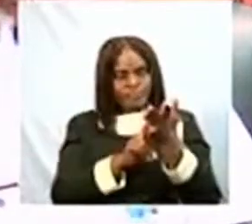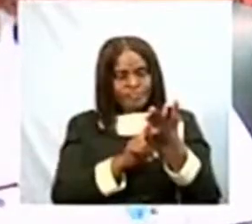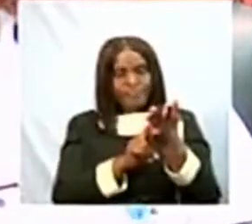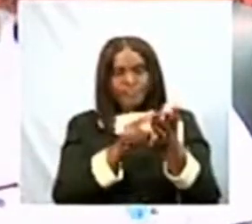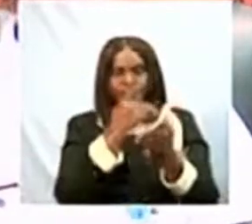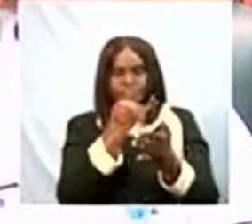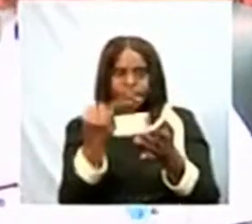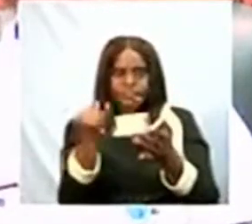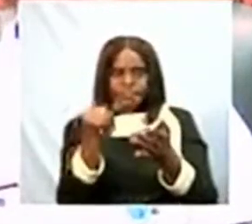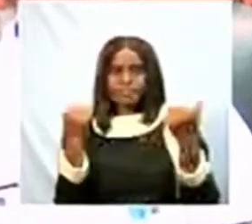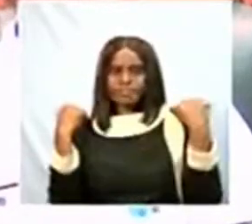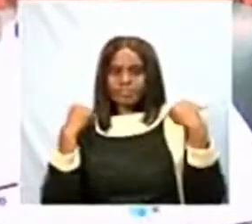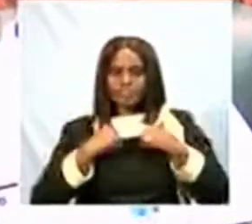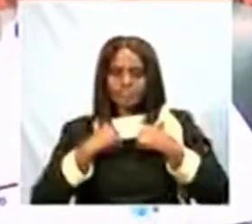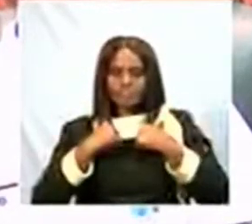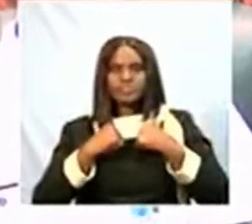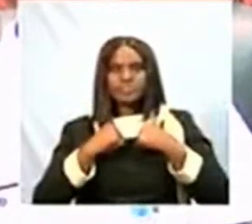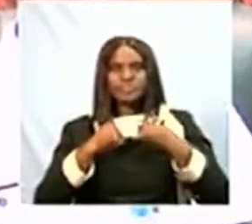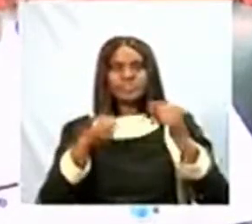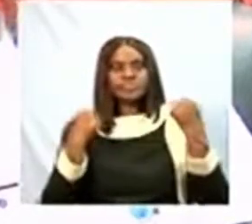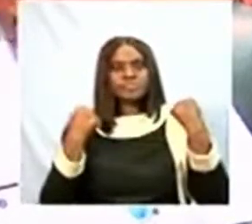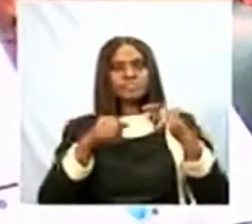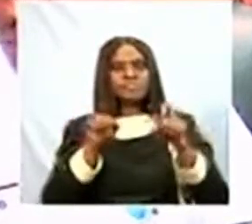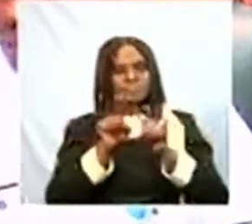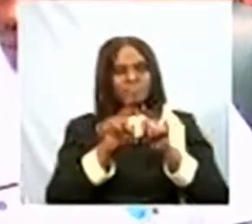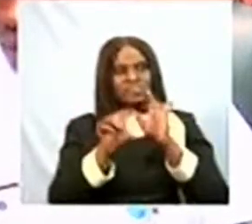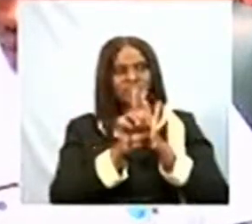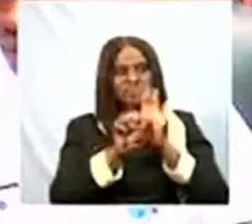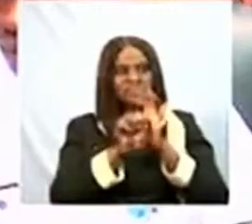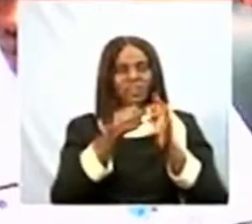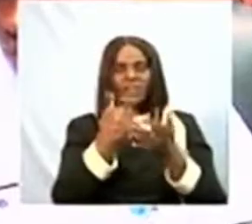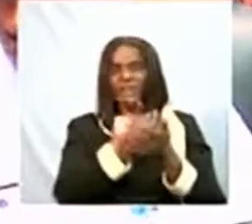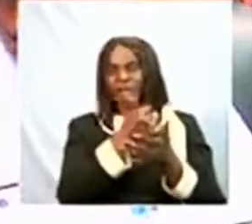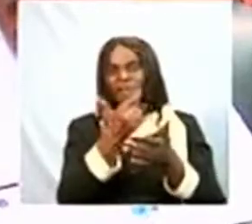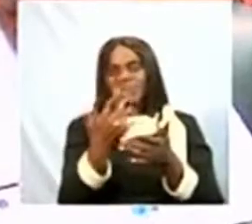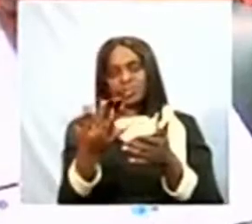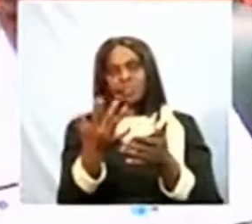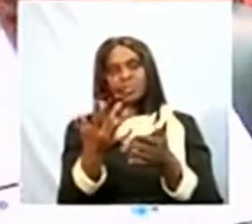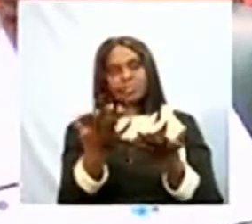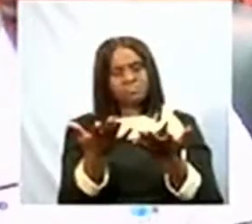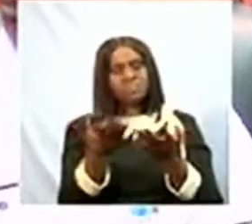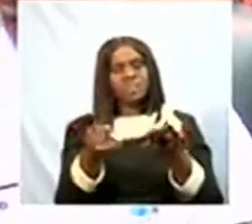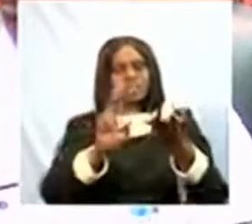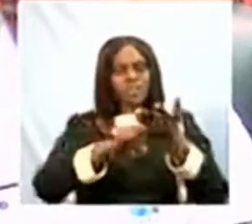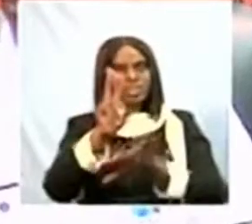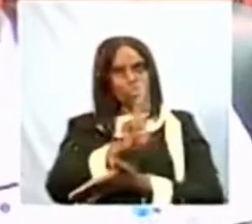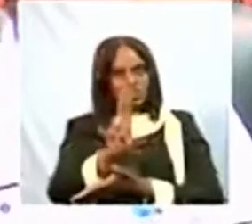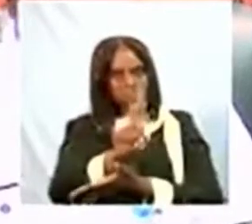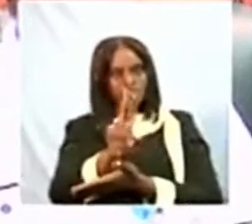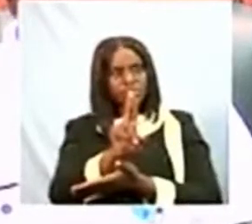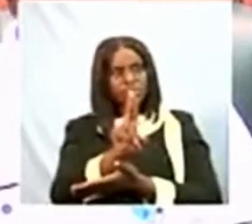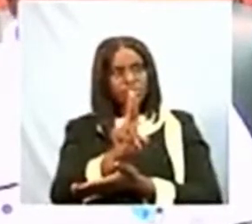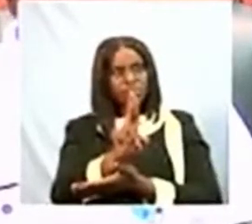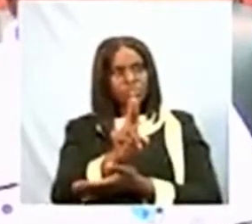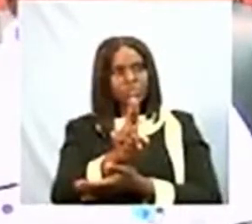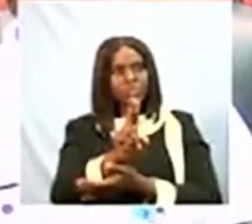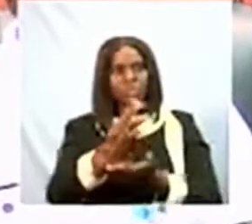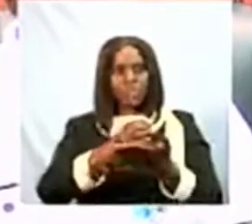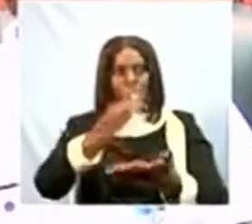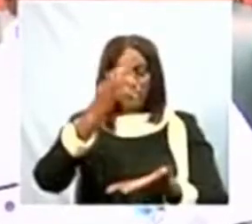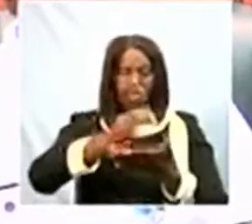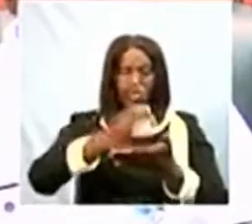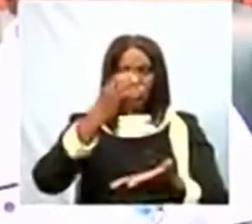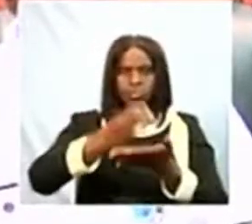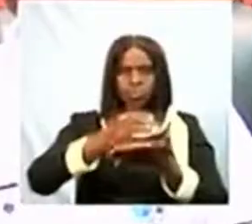items like bags, straws, clothing instead of throwing them away. Recycle. Cloths, bottles,